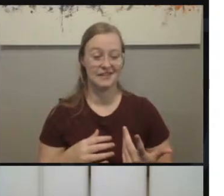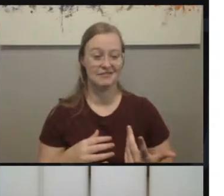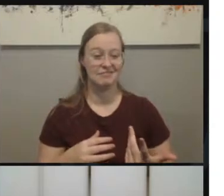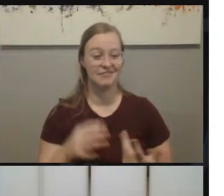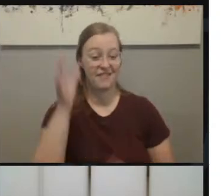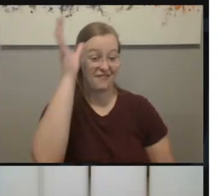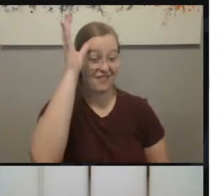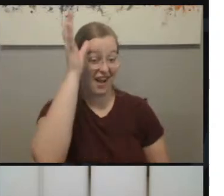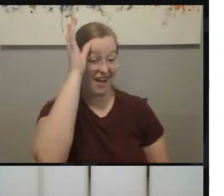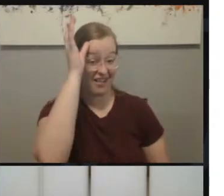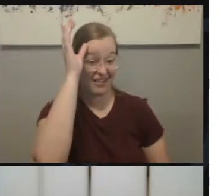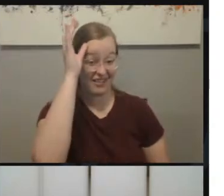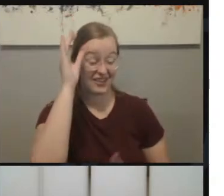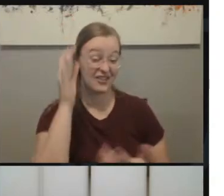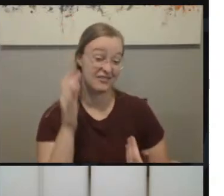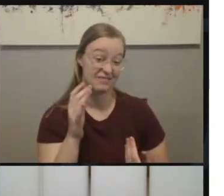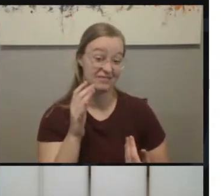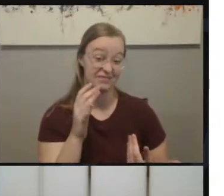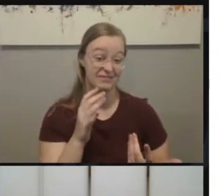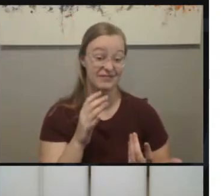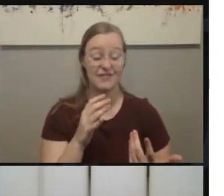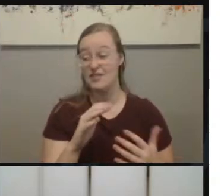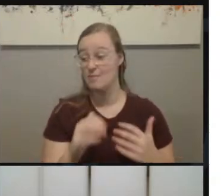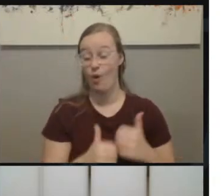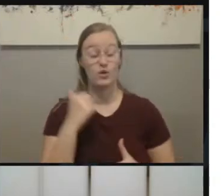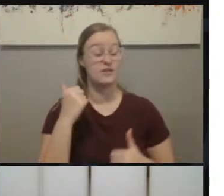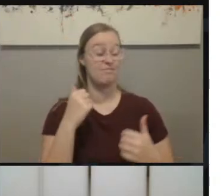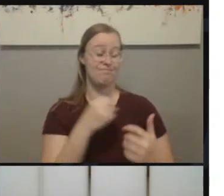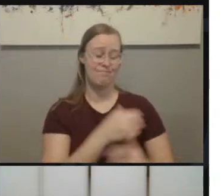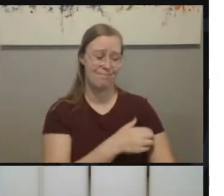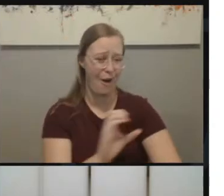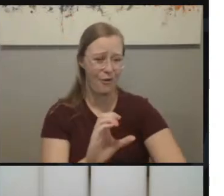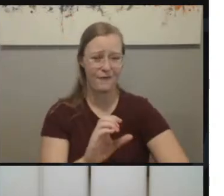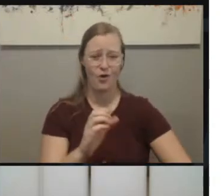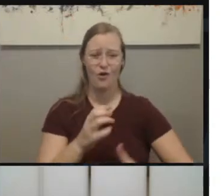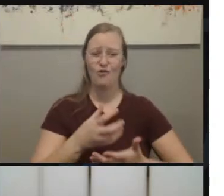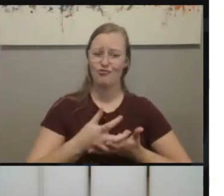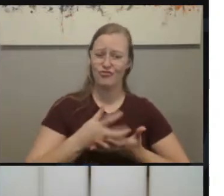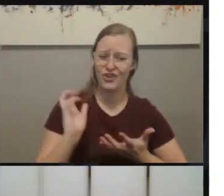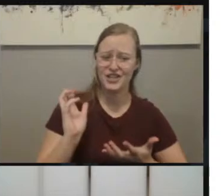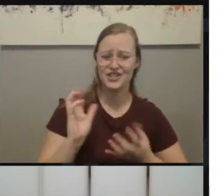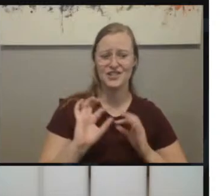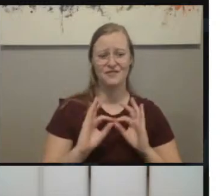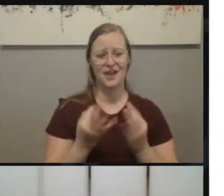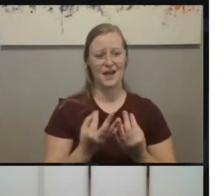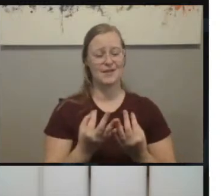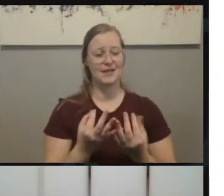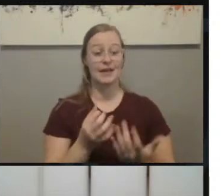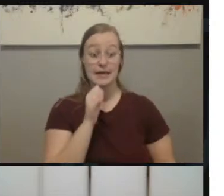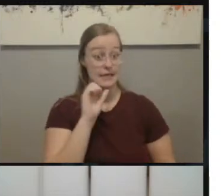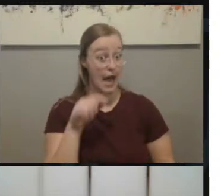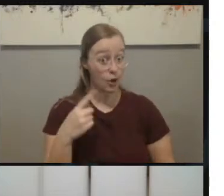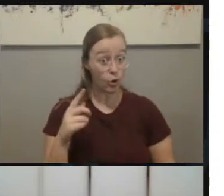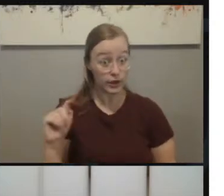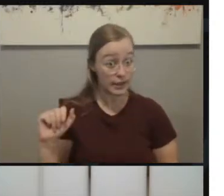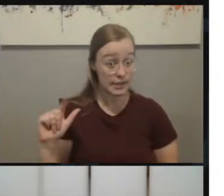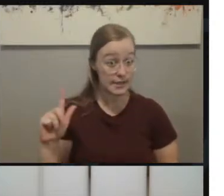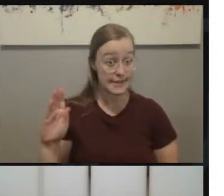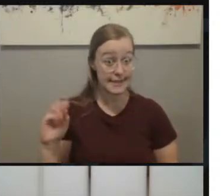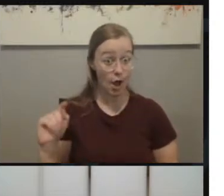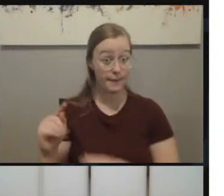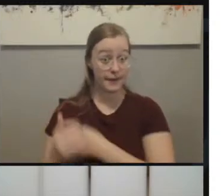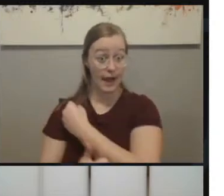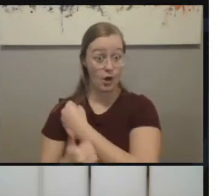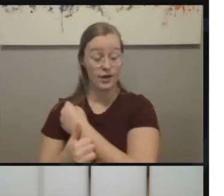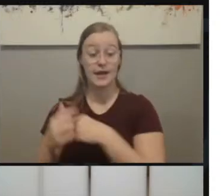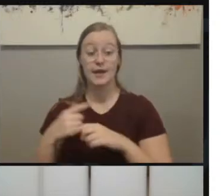the patriarch of the most powerful, the richest family, not just in Talbot County in the early